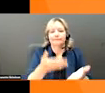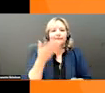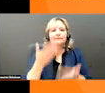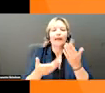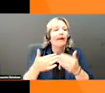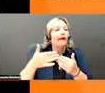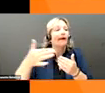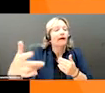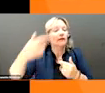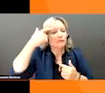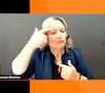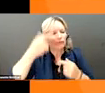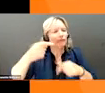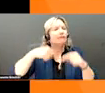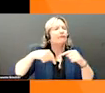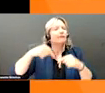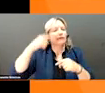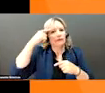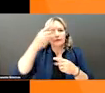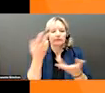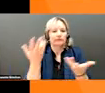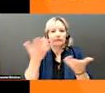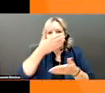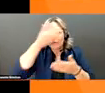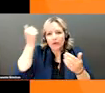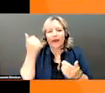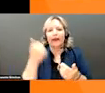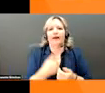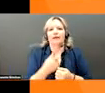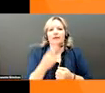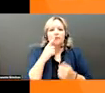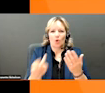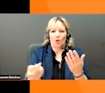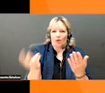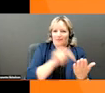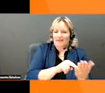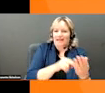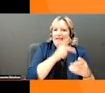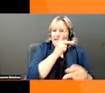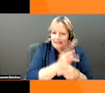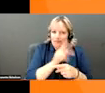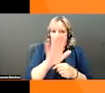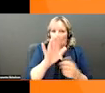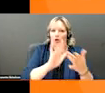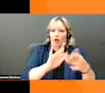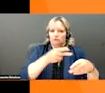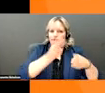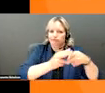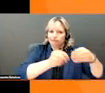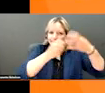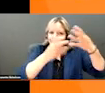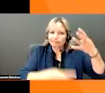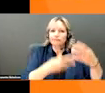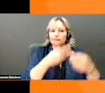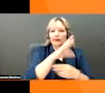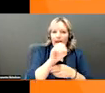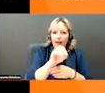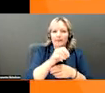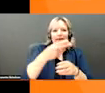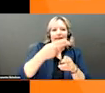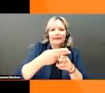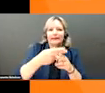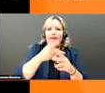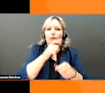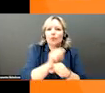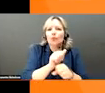they're looking for someone to do the work. Or for a grant, it may be a case of asking, are